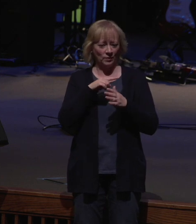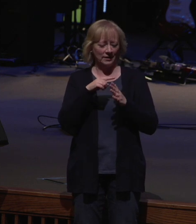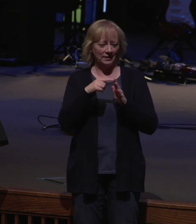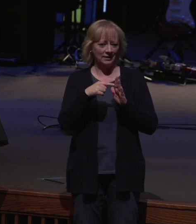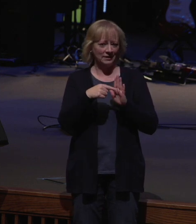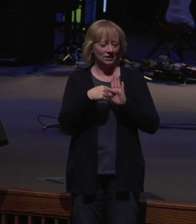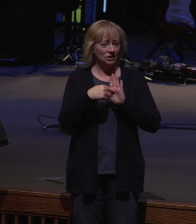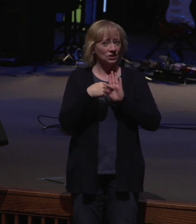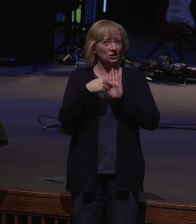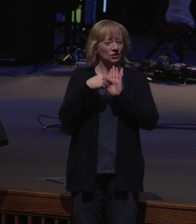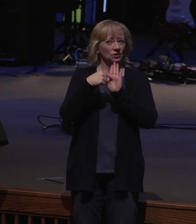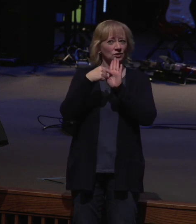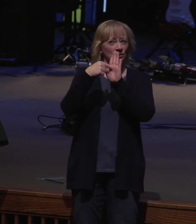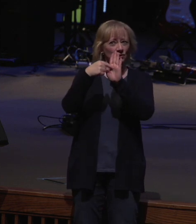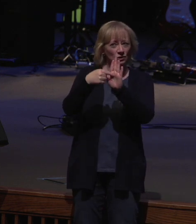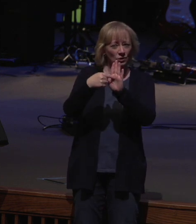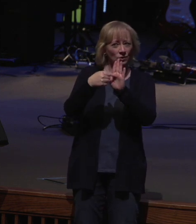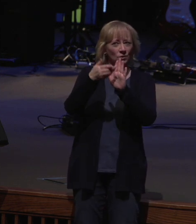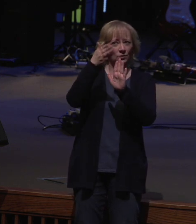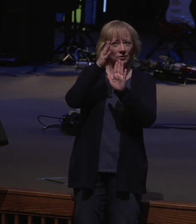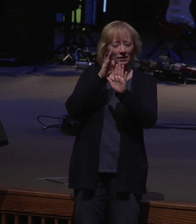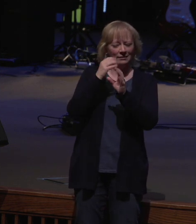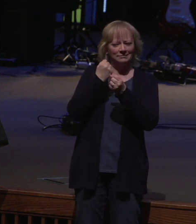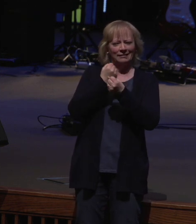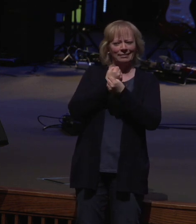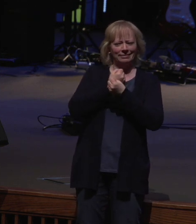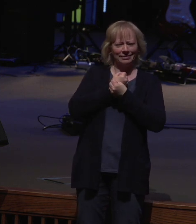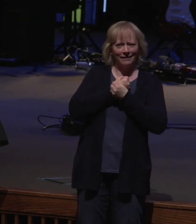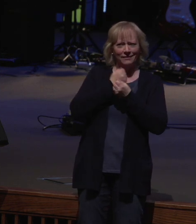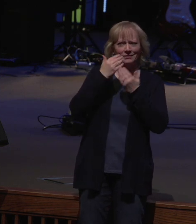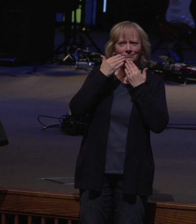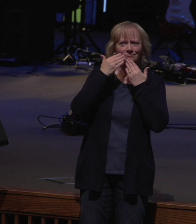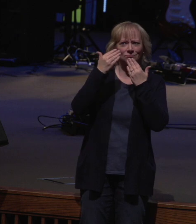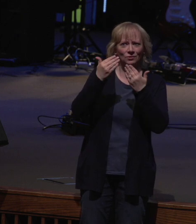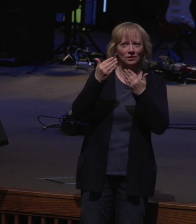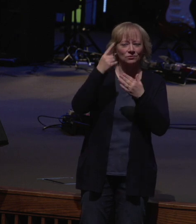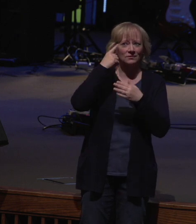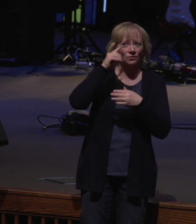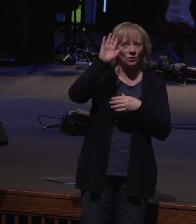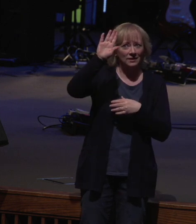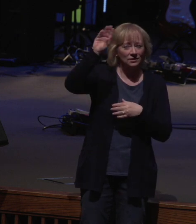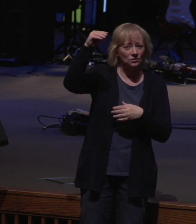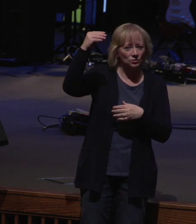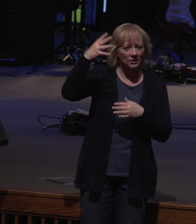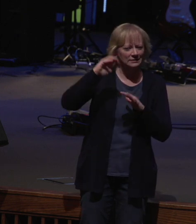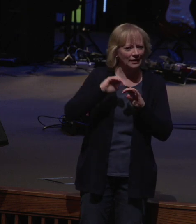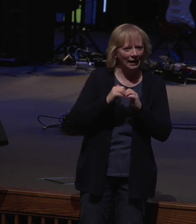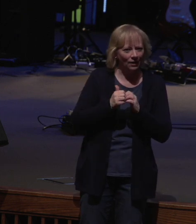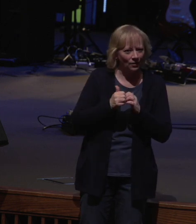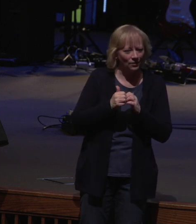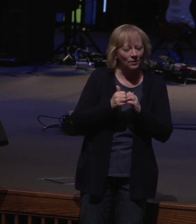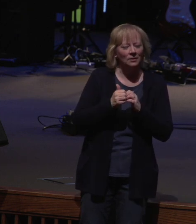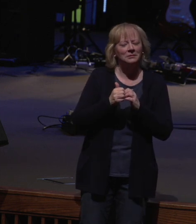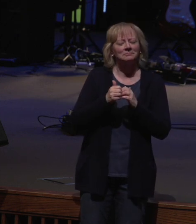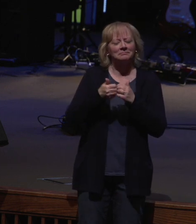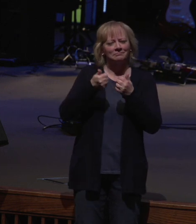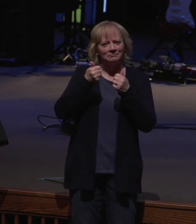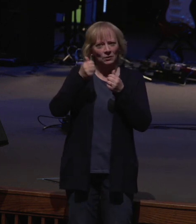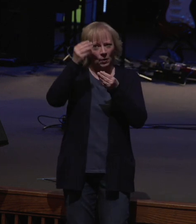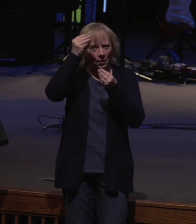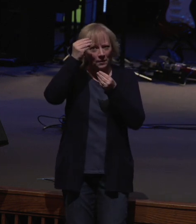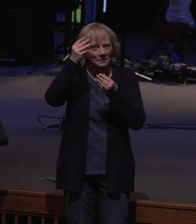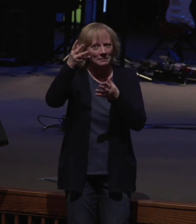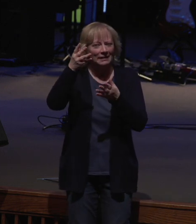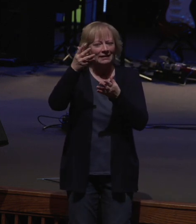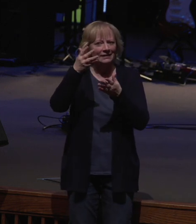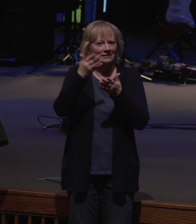our love and our gratitude for the grace he has demonstrated by seeking to be obedient to the things he